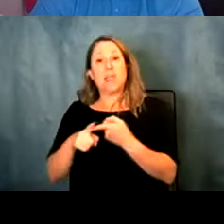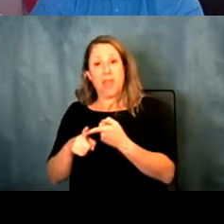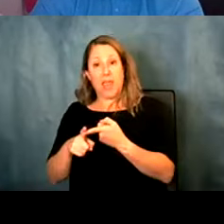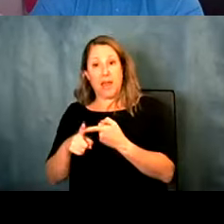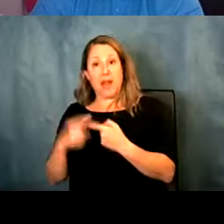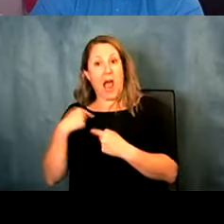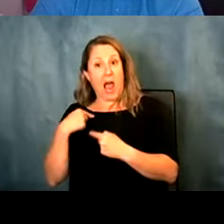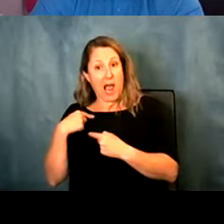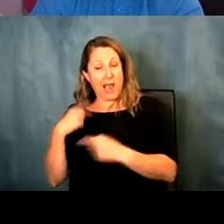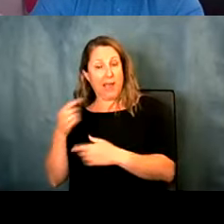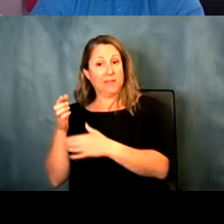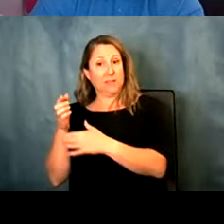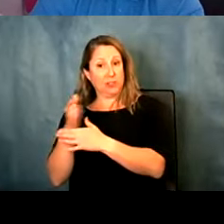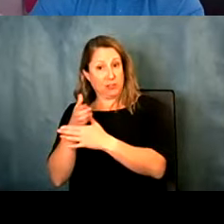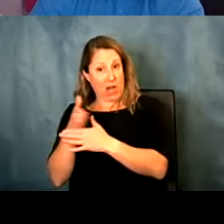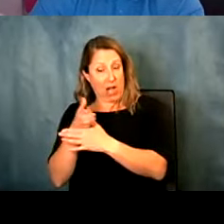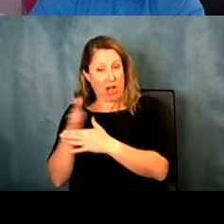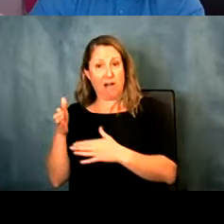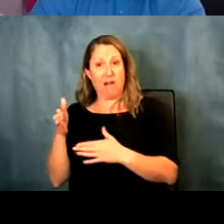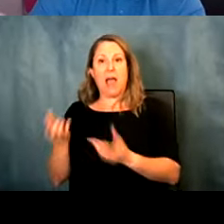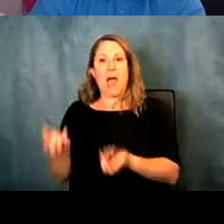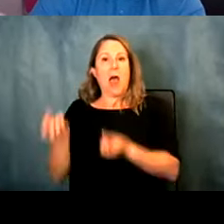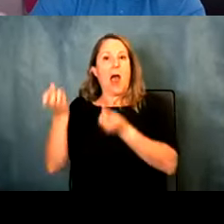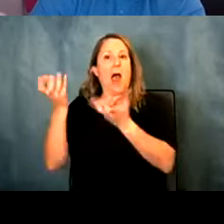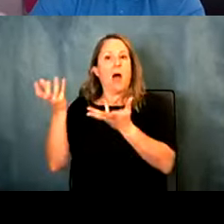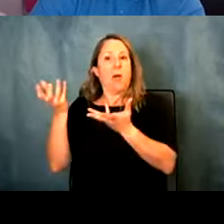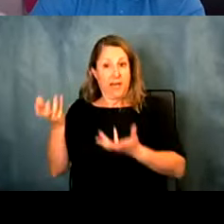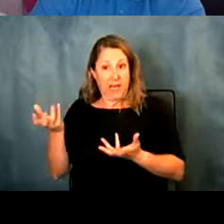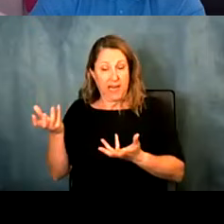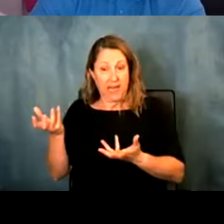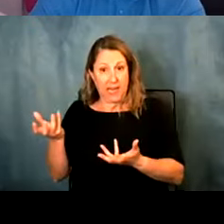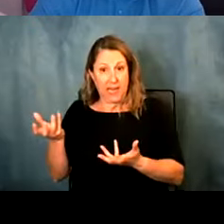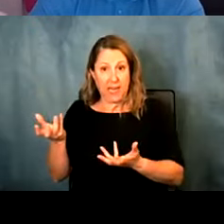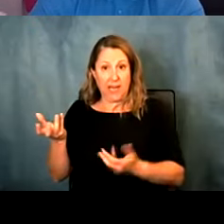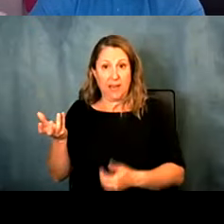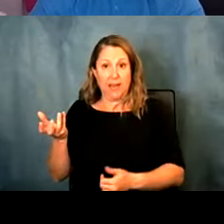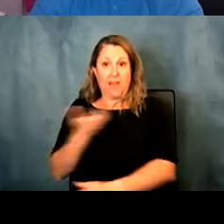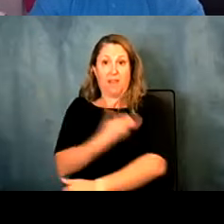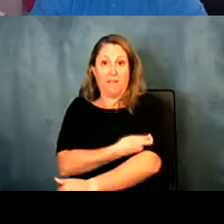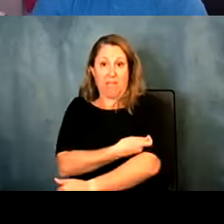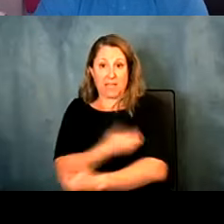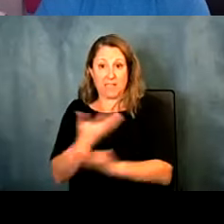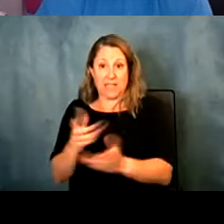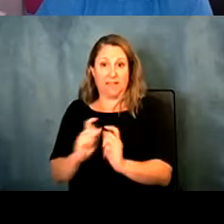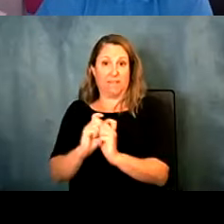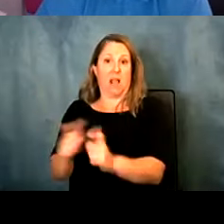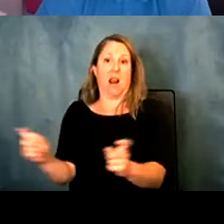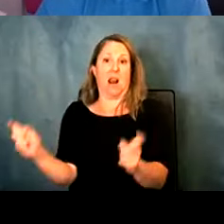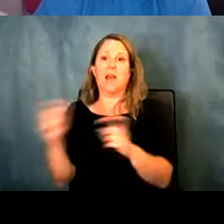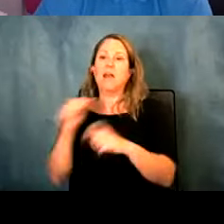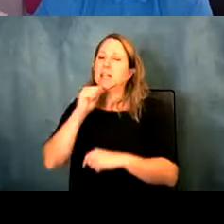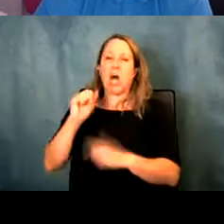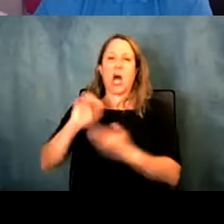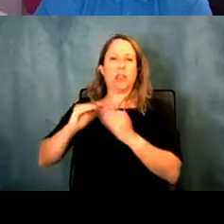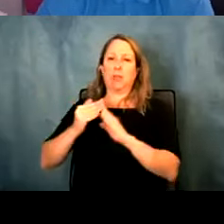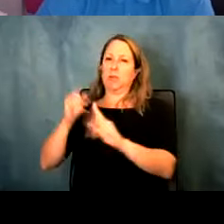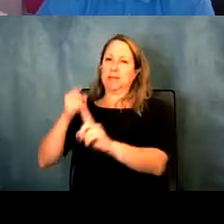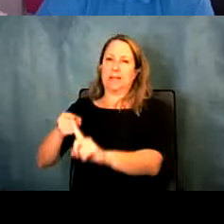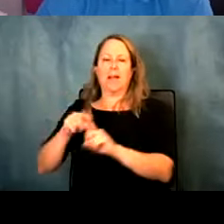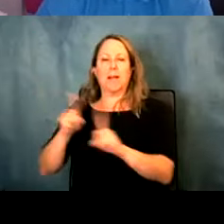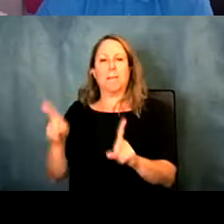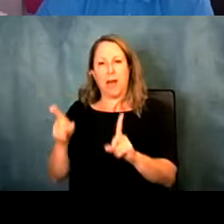presenting on my part that was saying how many of the vaccines that have all been given. So not looking at the community, just looking at the group of